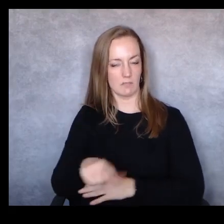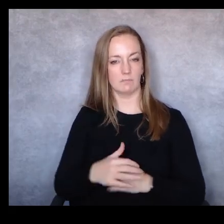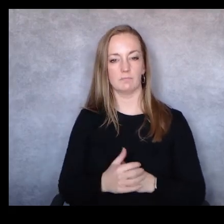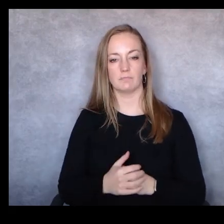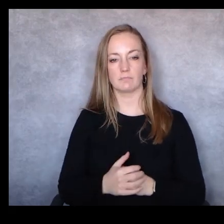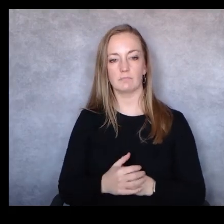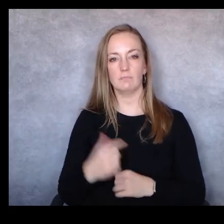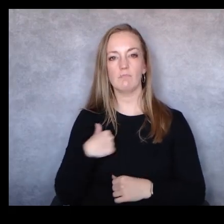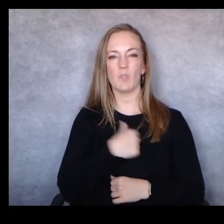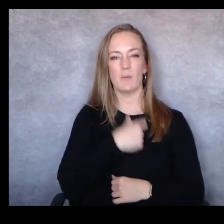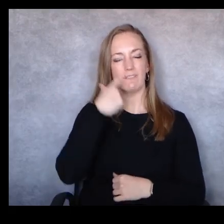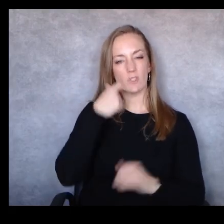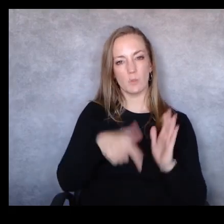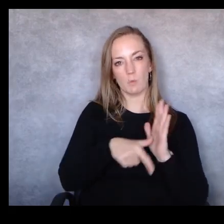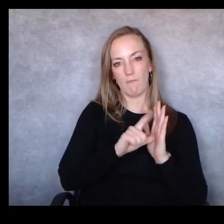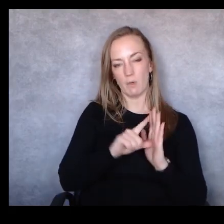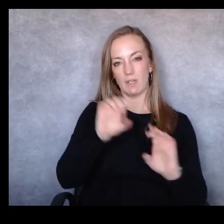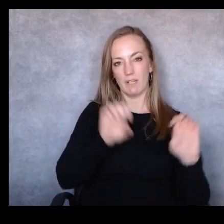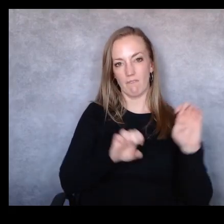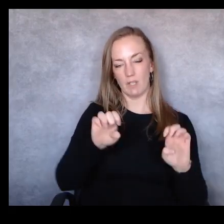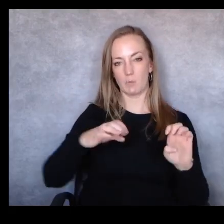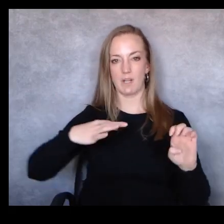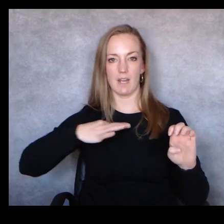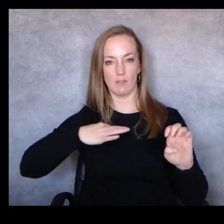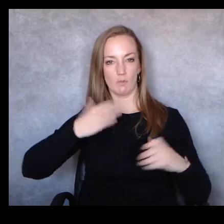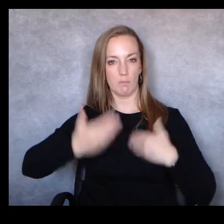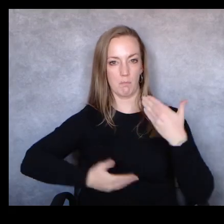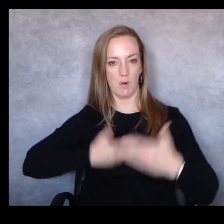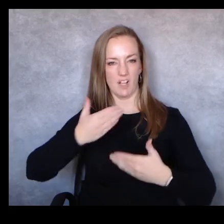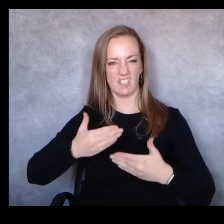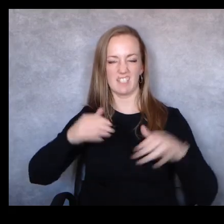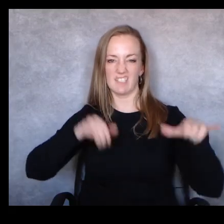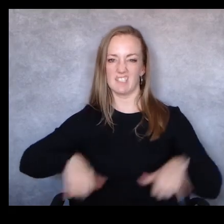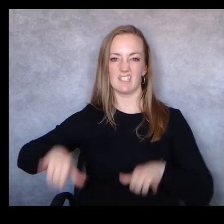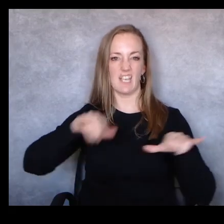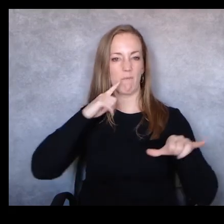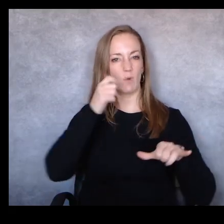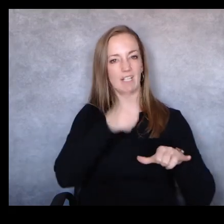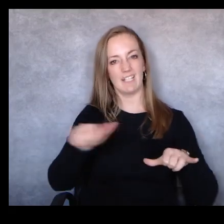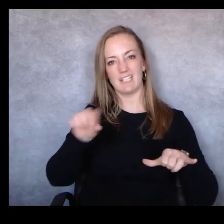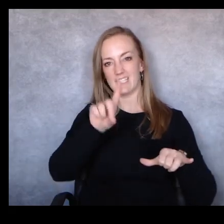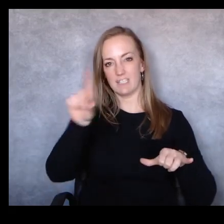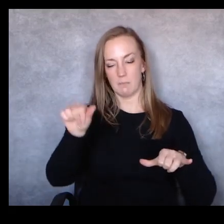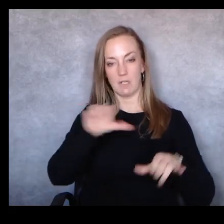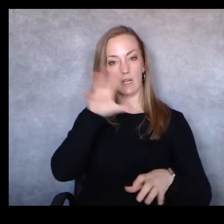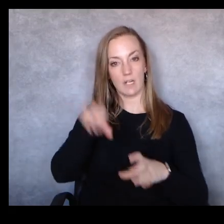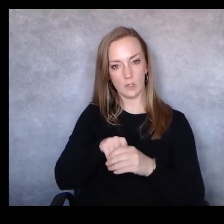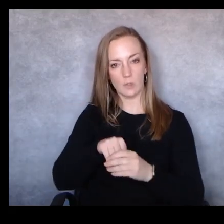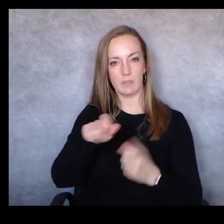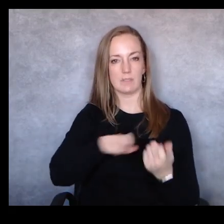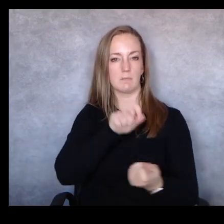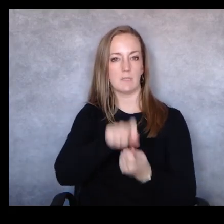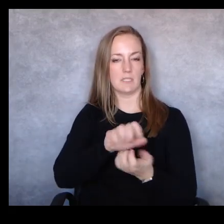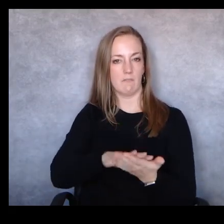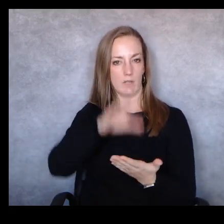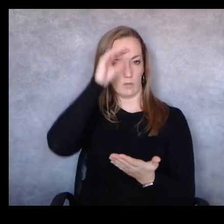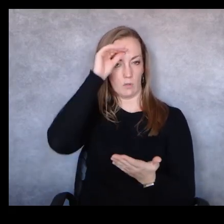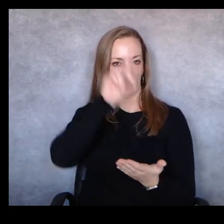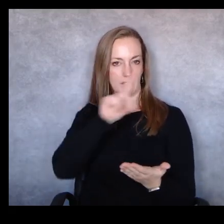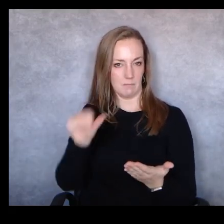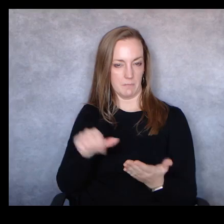We have just reviewed the evaluation and eligibility process that is the same for any disability, including a specific learning